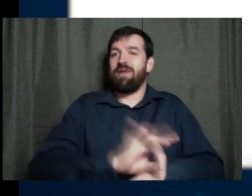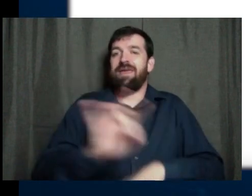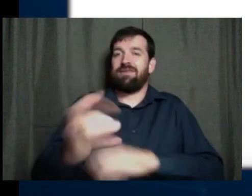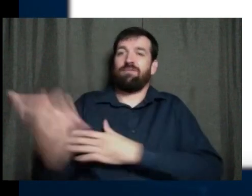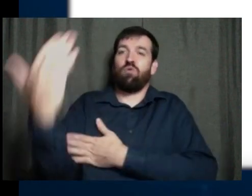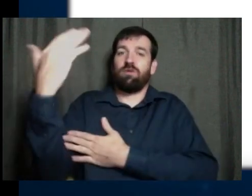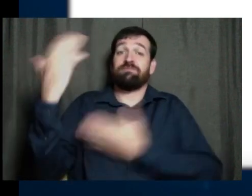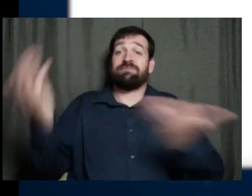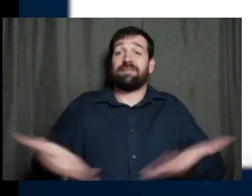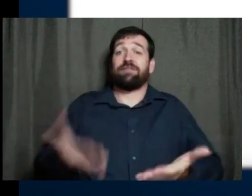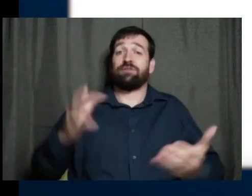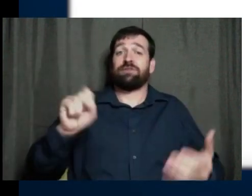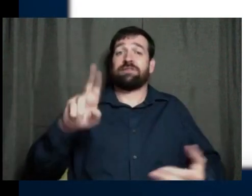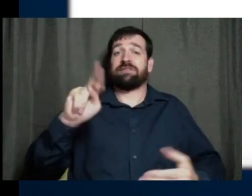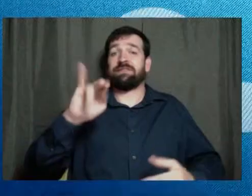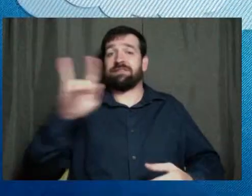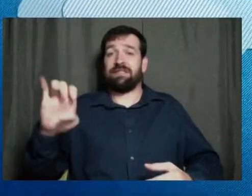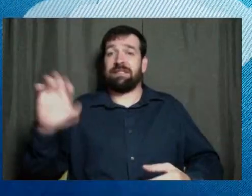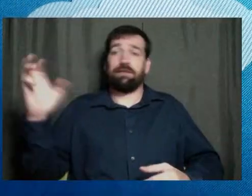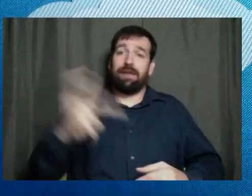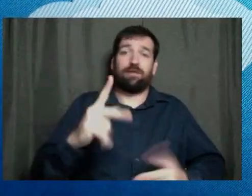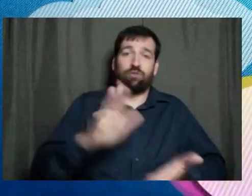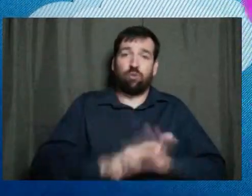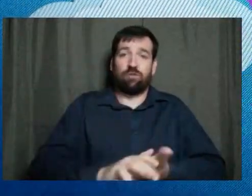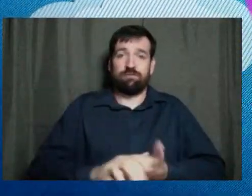Sunny, back to school.